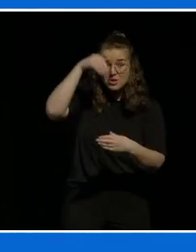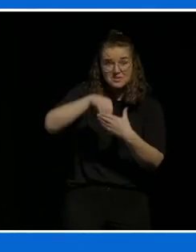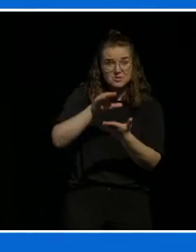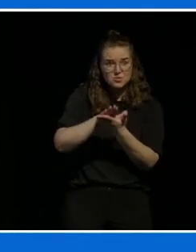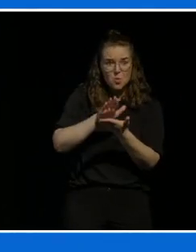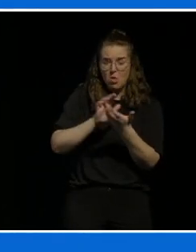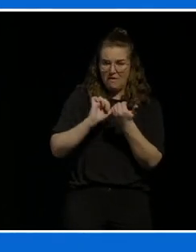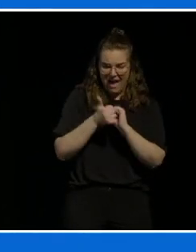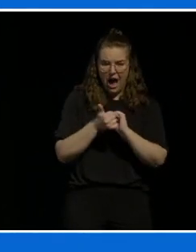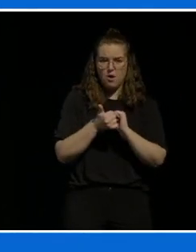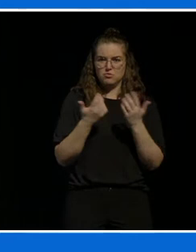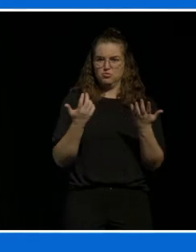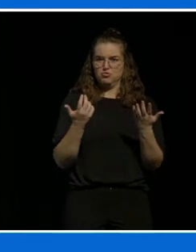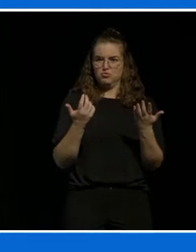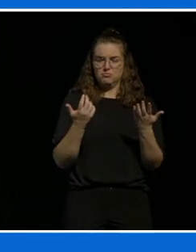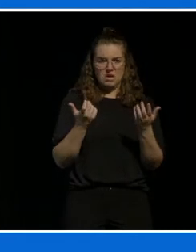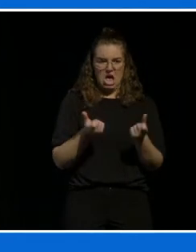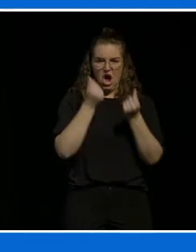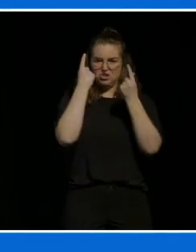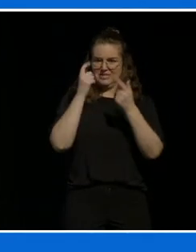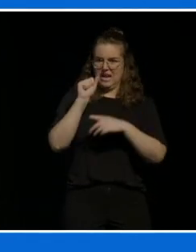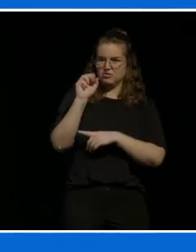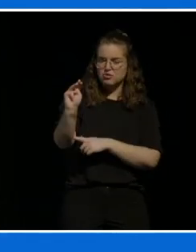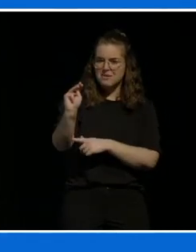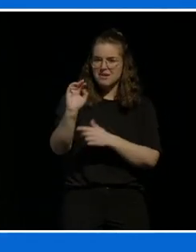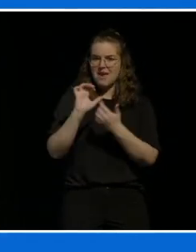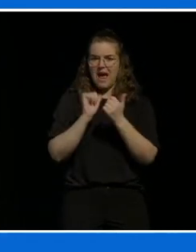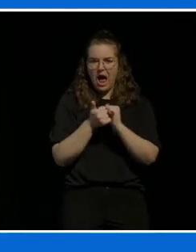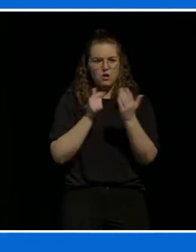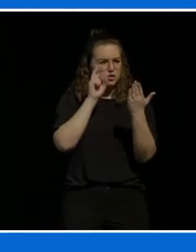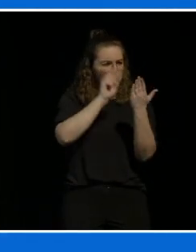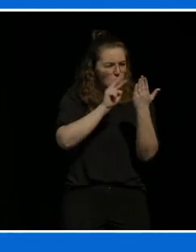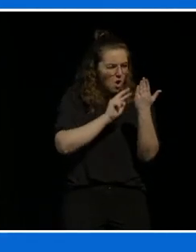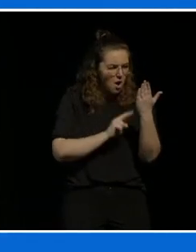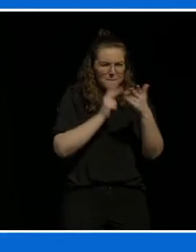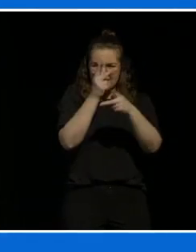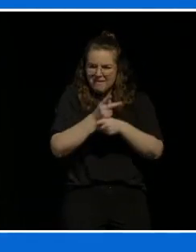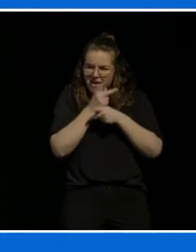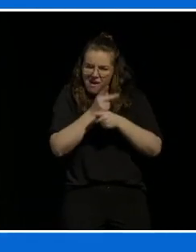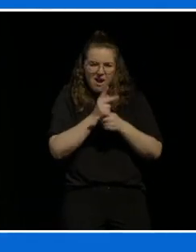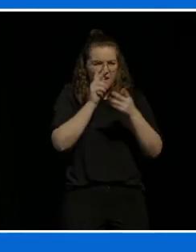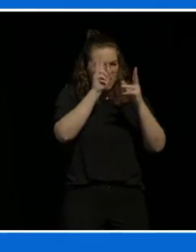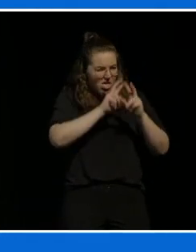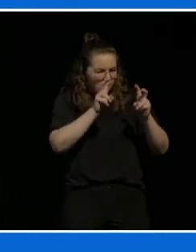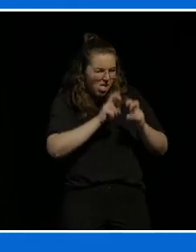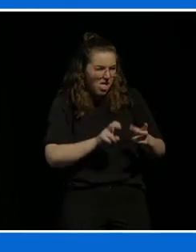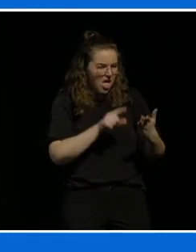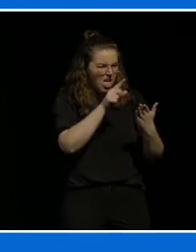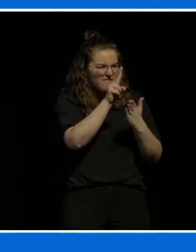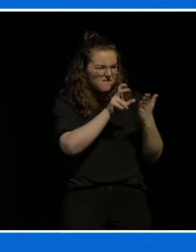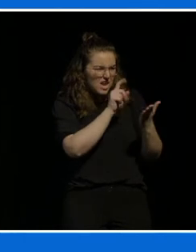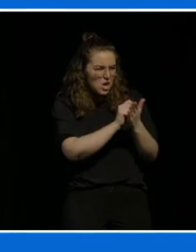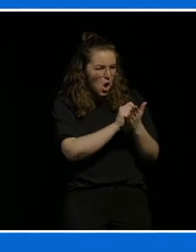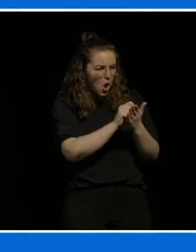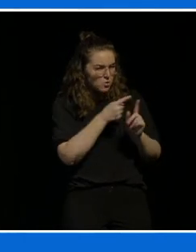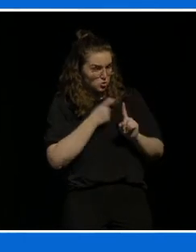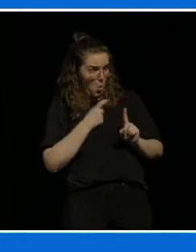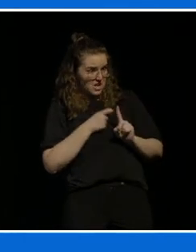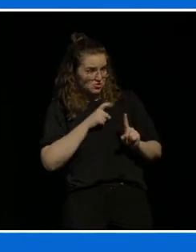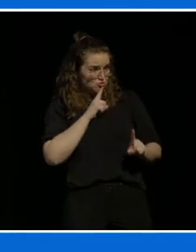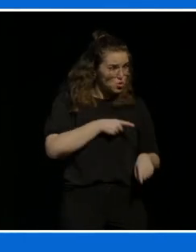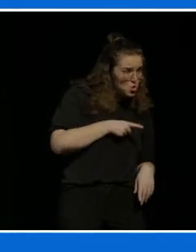about how to be digitally literate? How to look through and sources of a video and be able to tell if it's true or